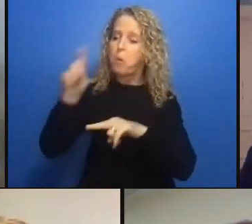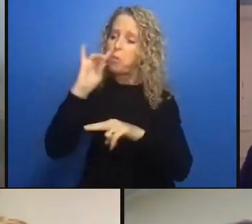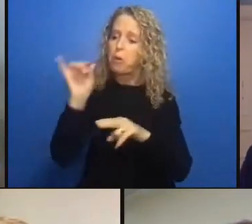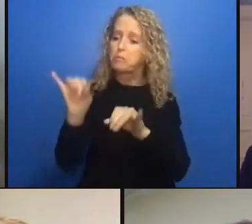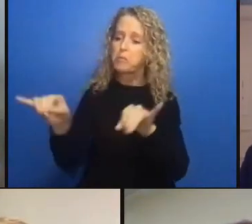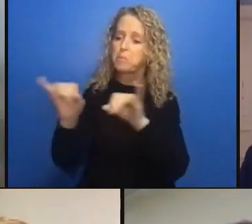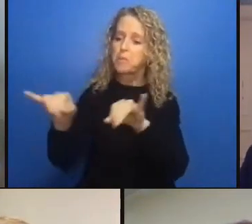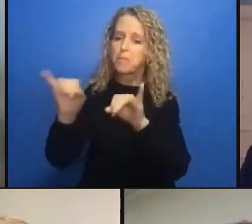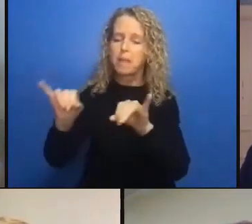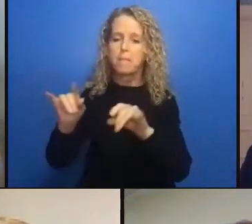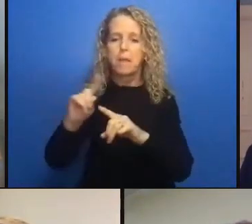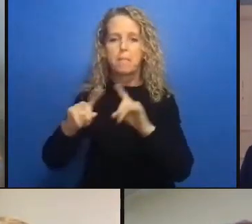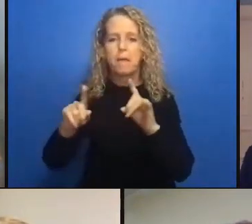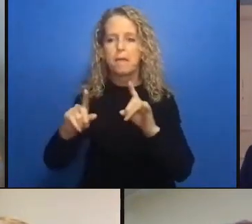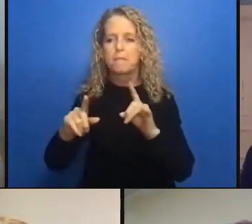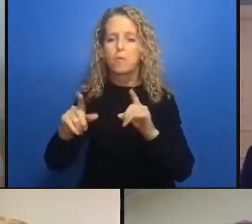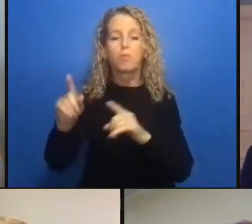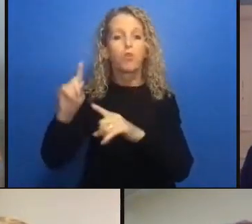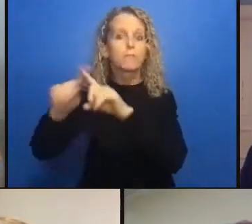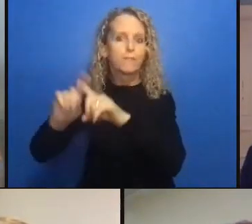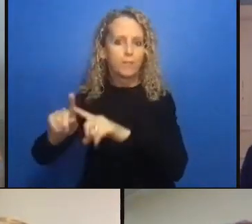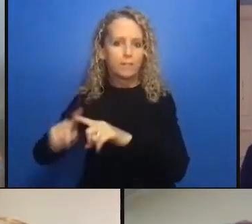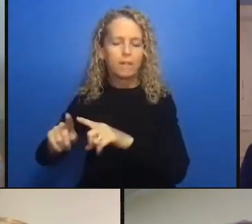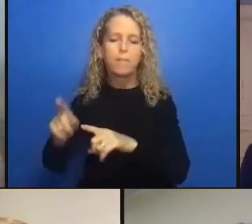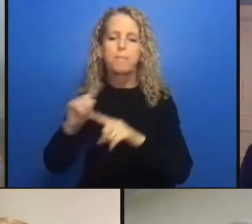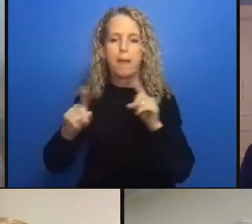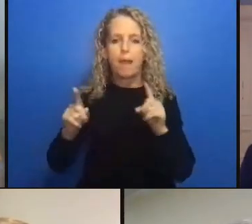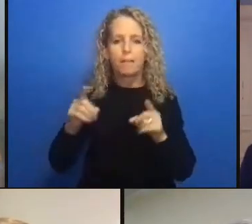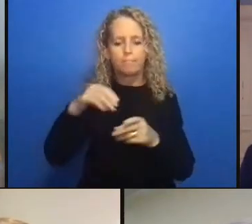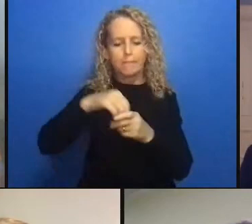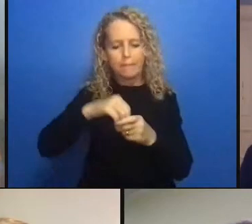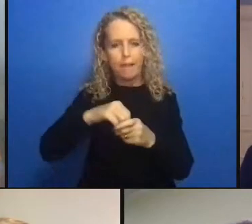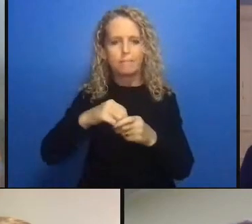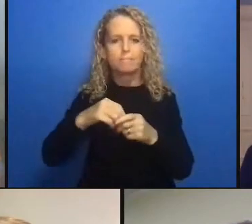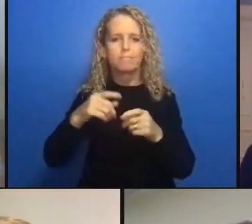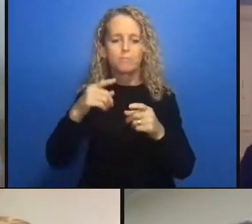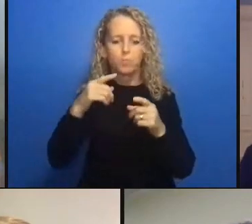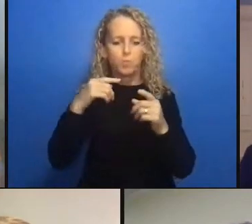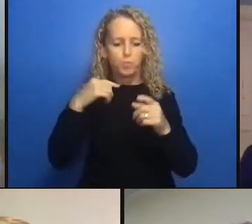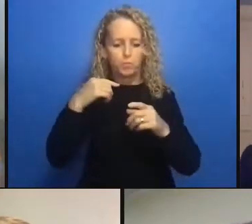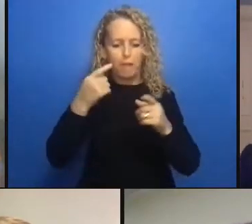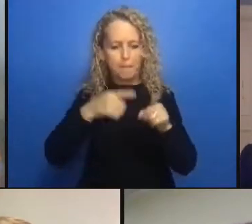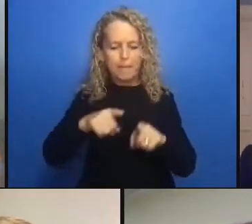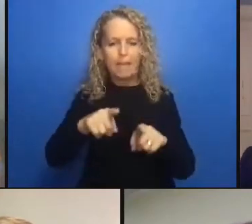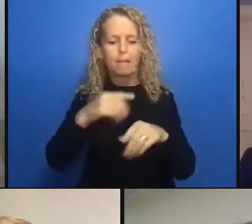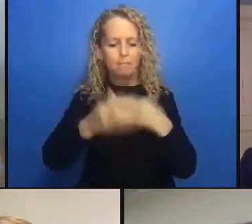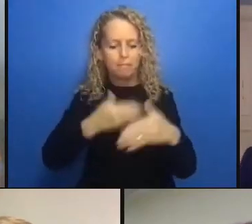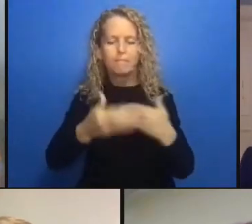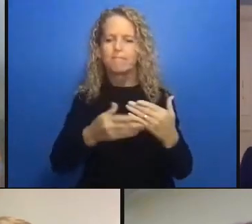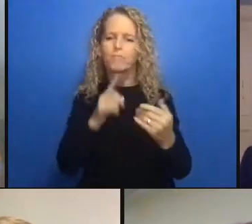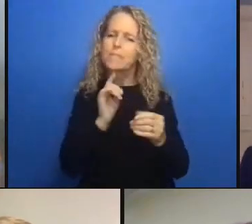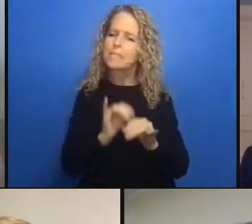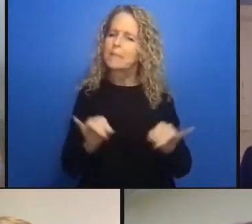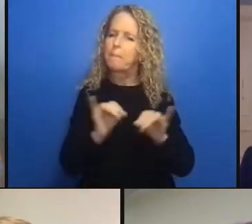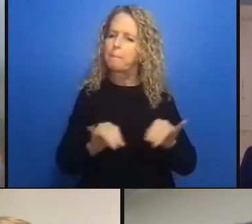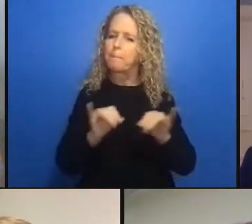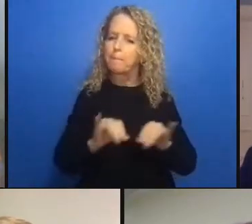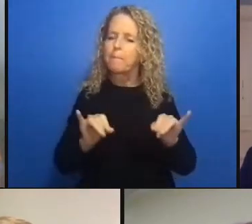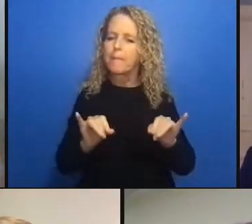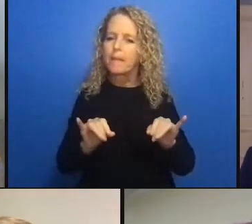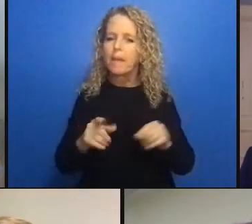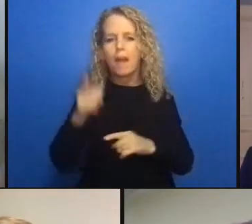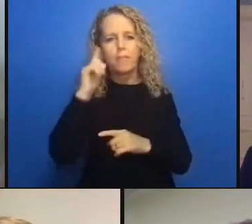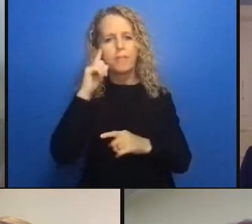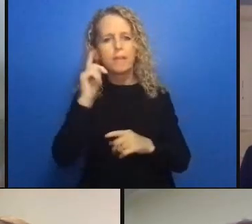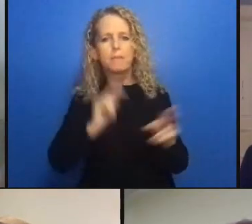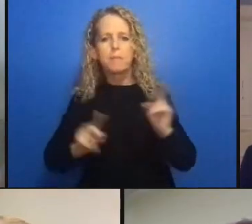as some skills, can't have one without the other, I think people have robust learning and they don't need to be afraid that it's just